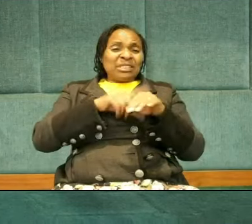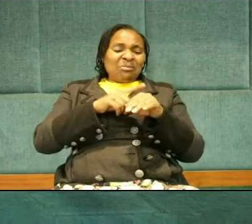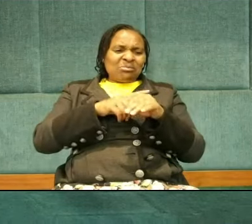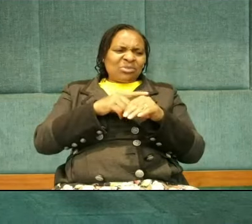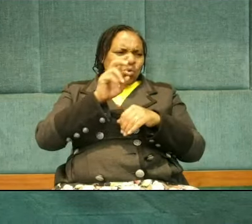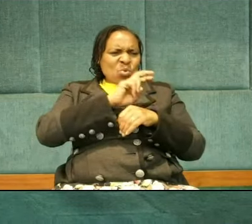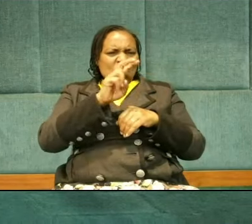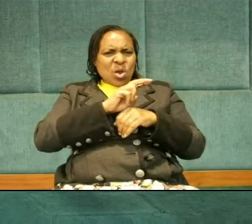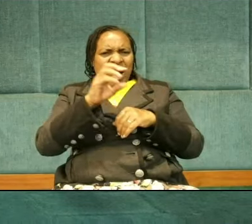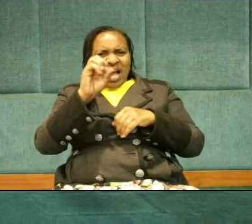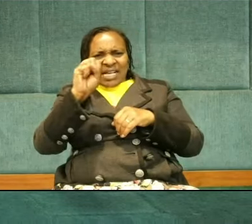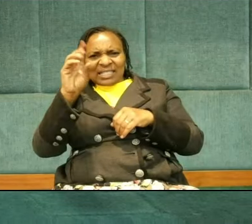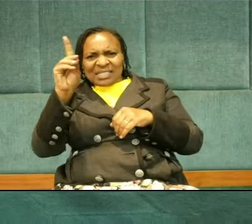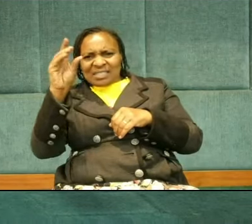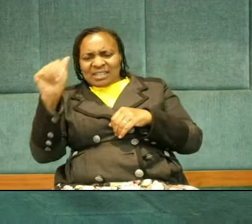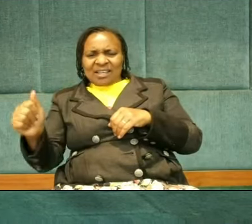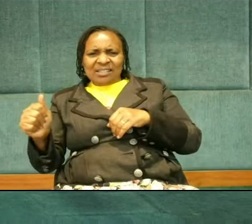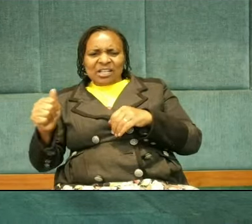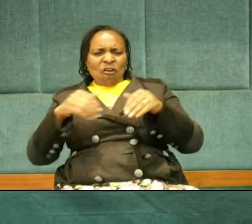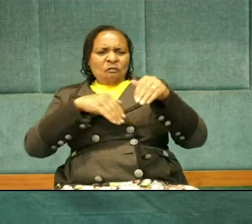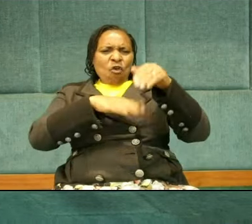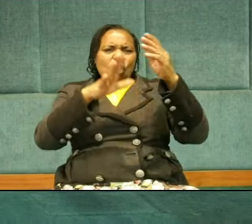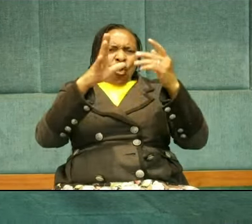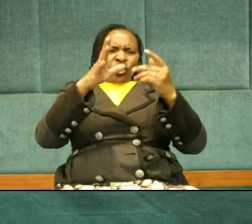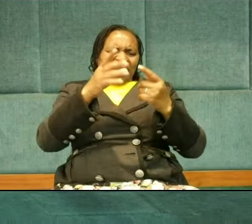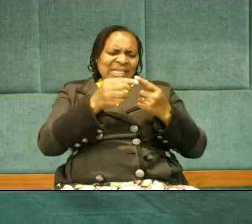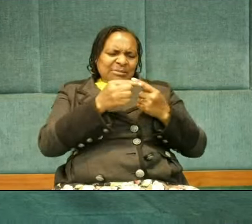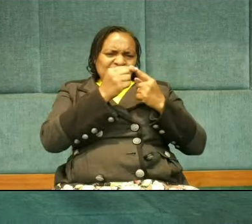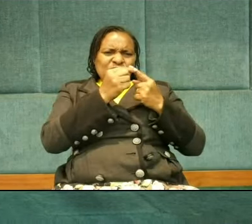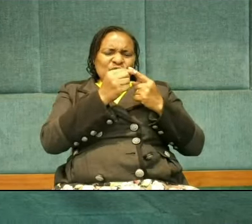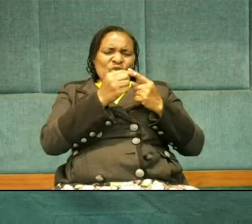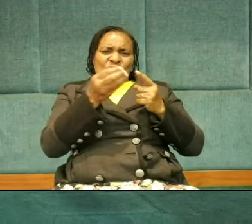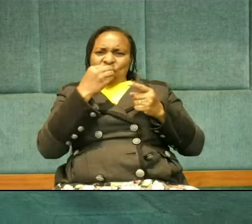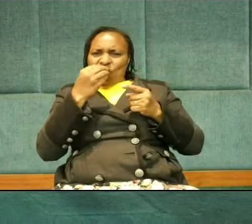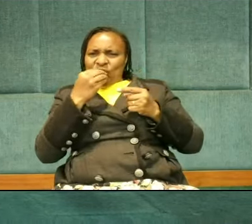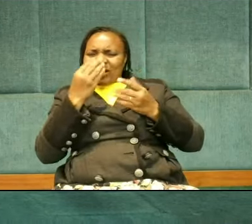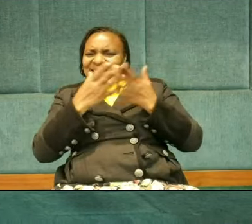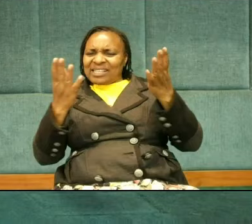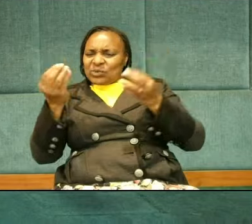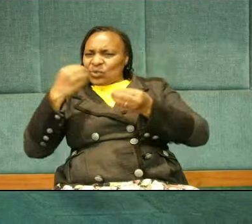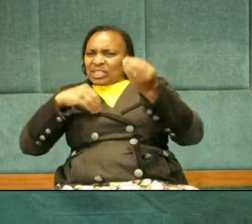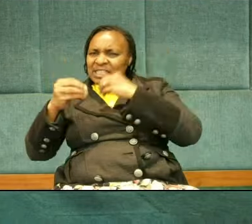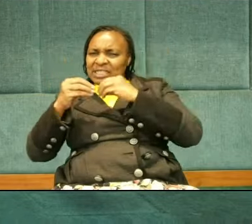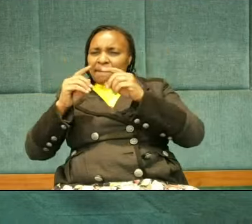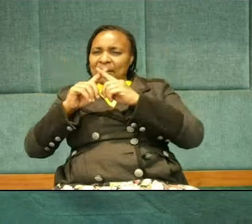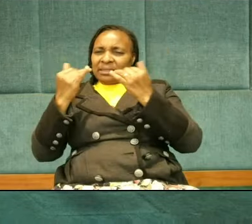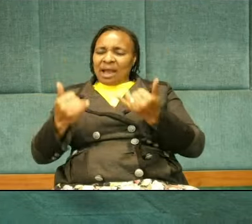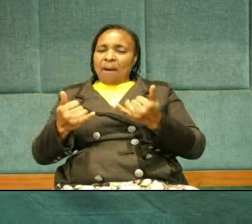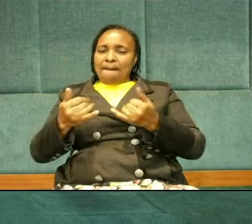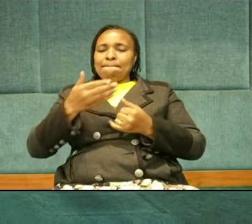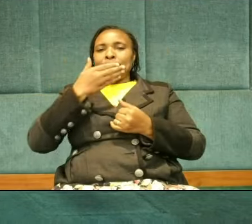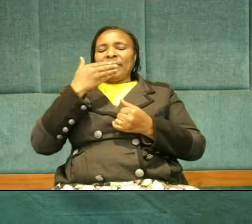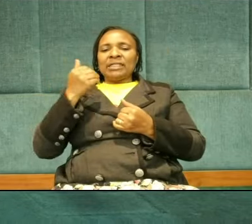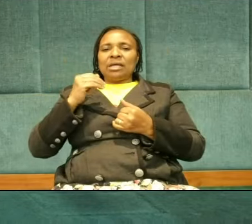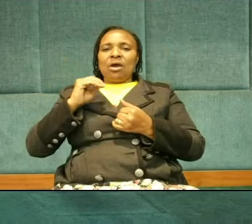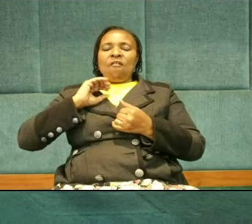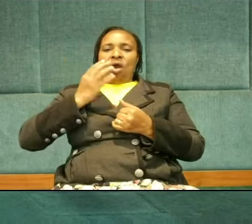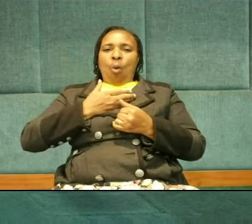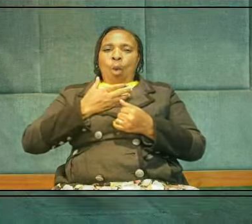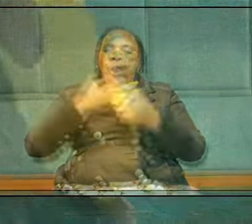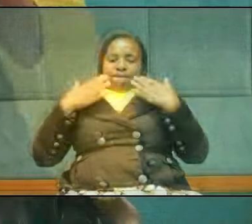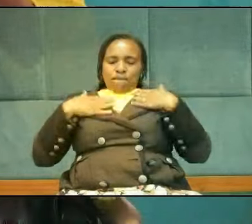Why do we always follow a specific diet or like things that we're eating? But ultimately, it's for the betterment of our